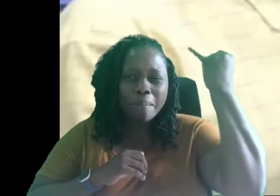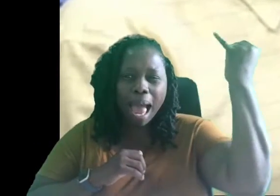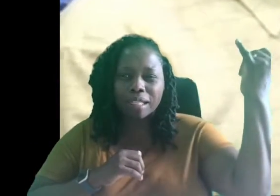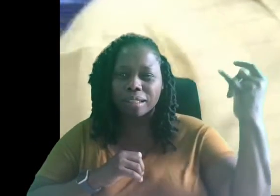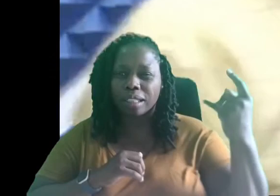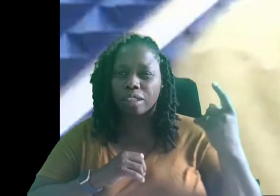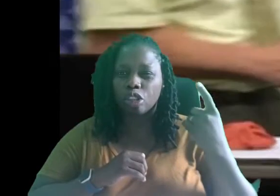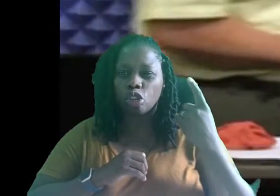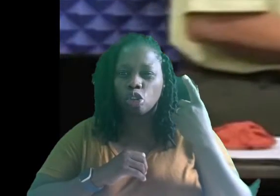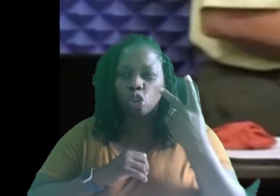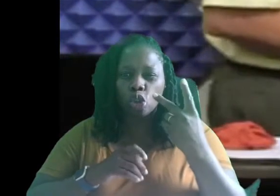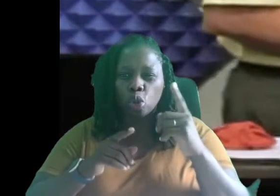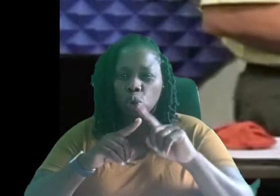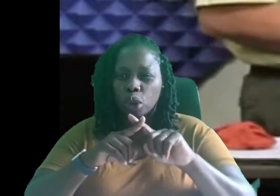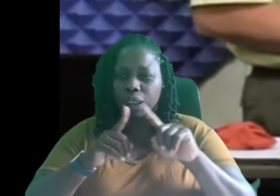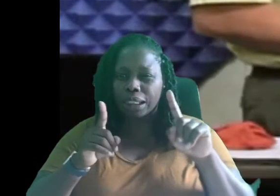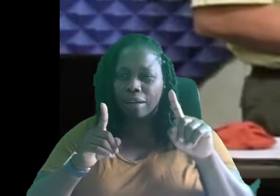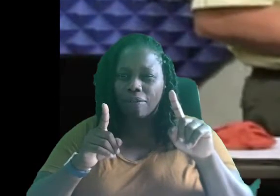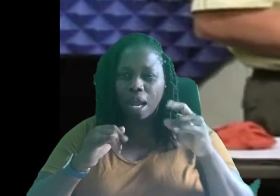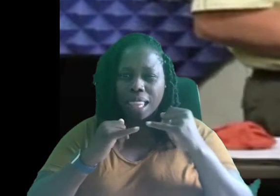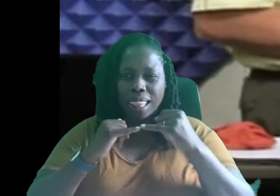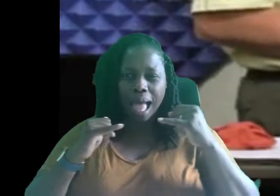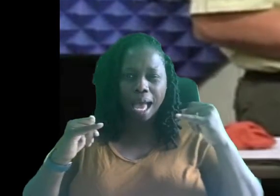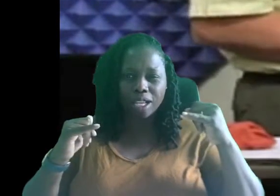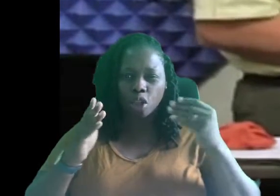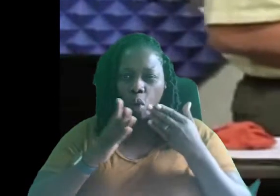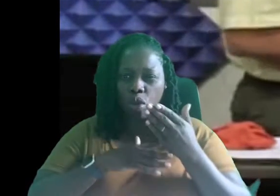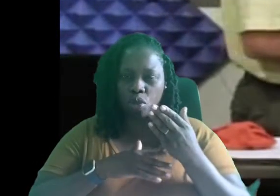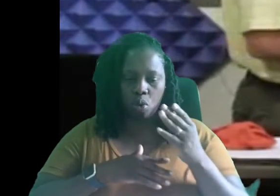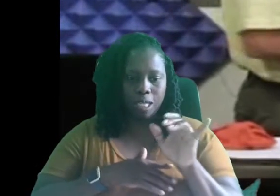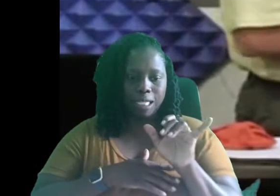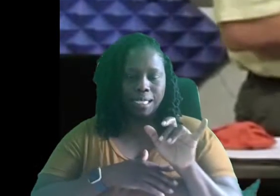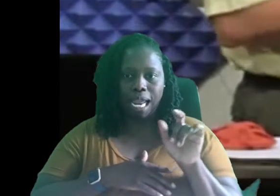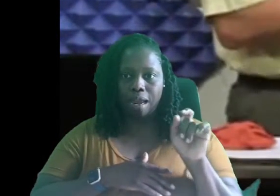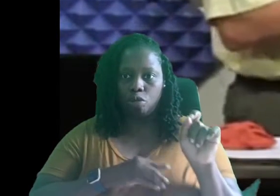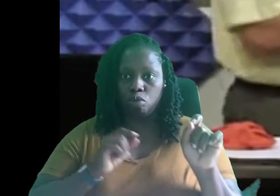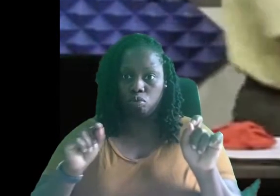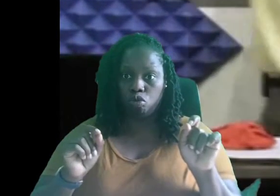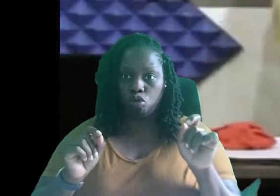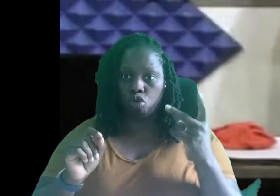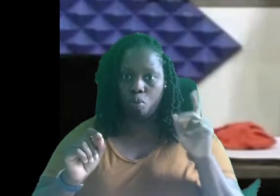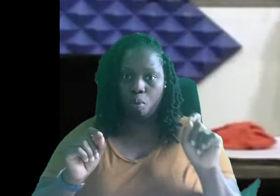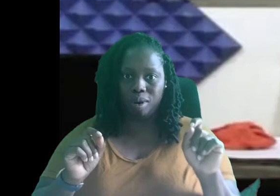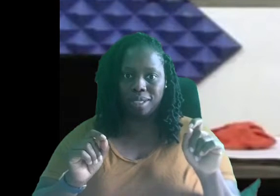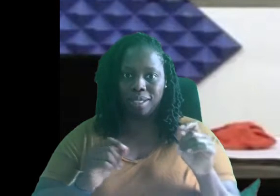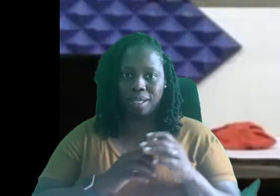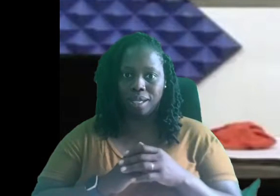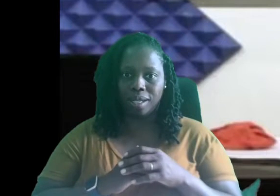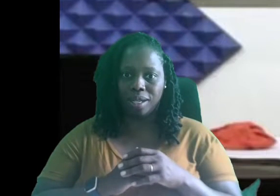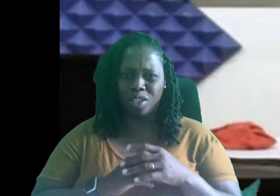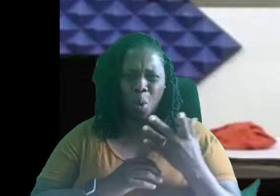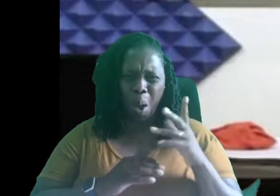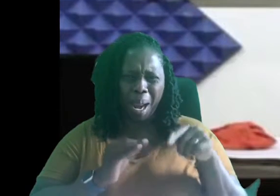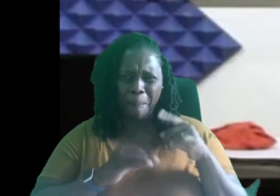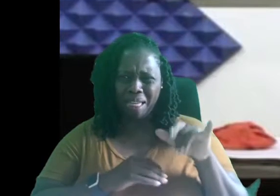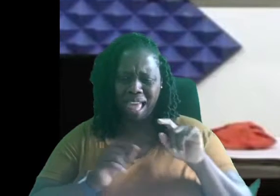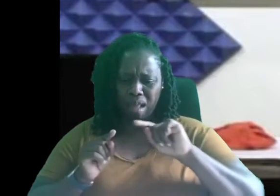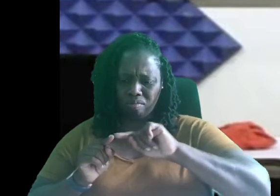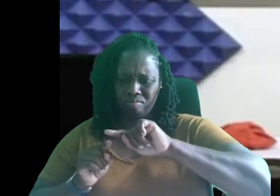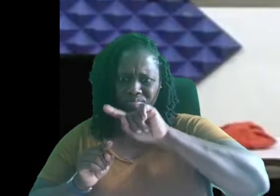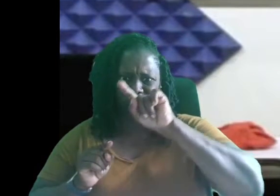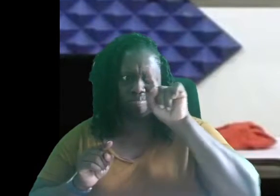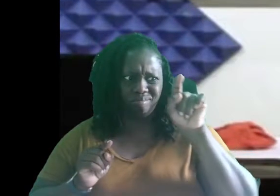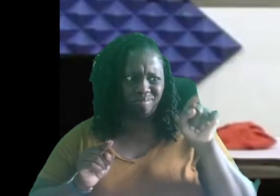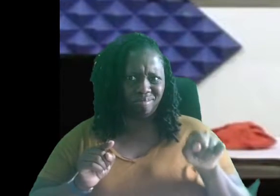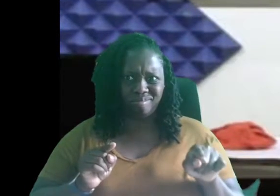imagine 2 different lines going through those same 2 points. Now you might be thinking, well, what about something like